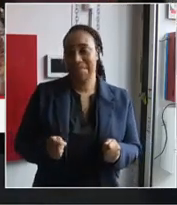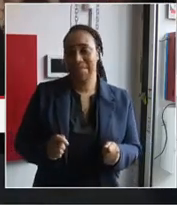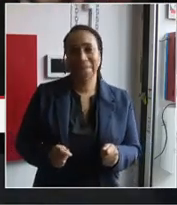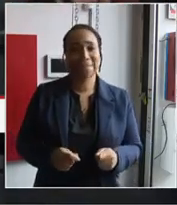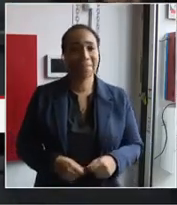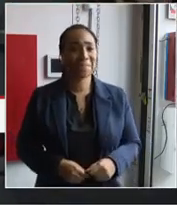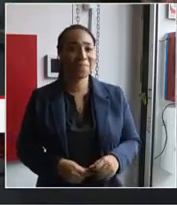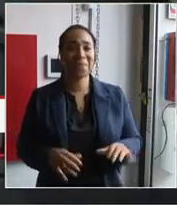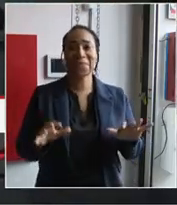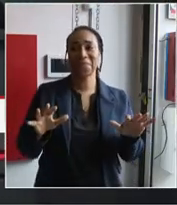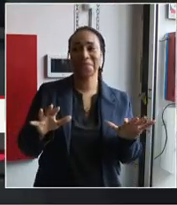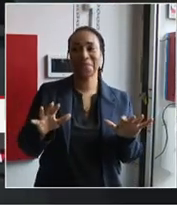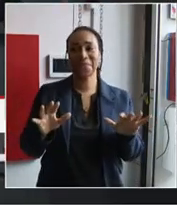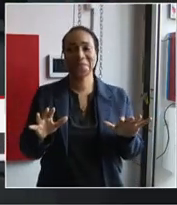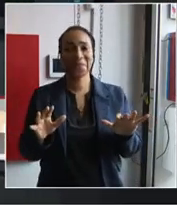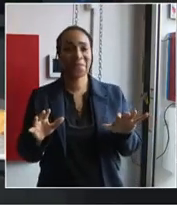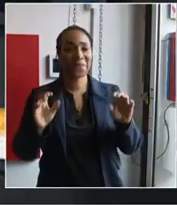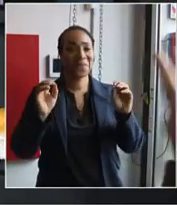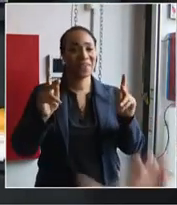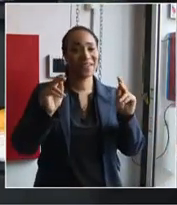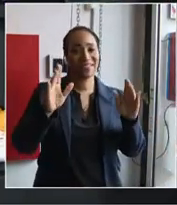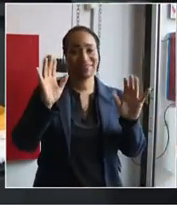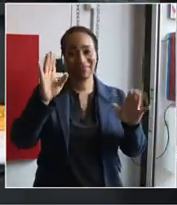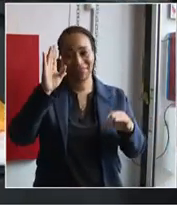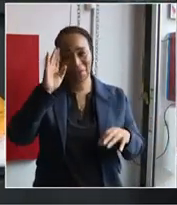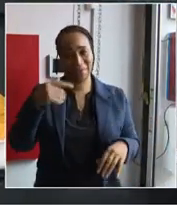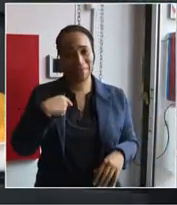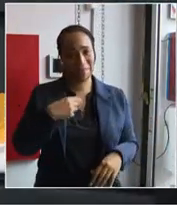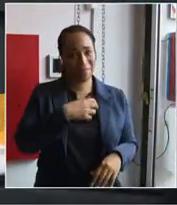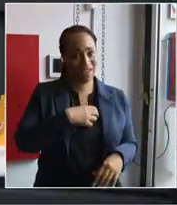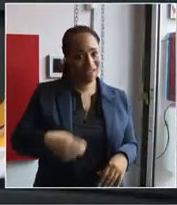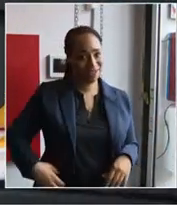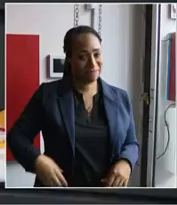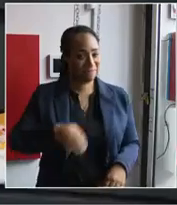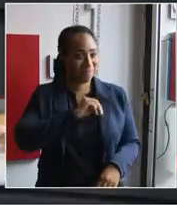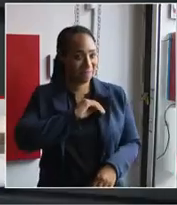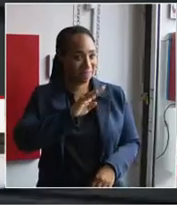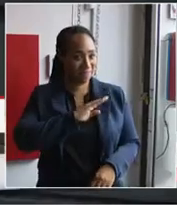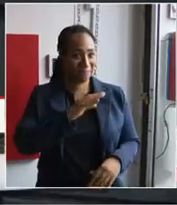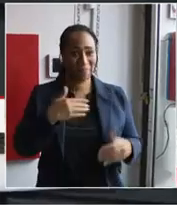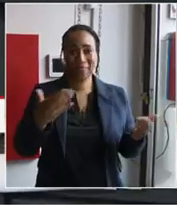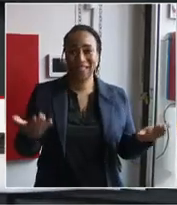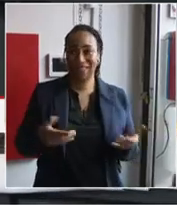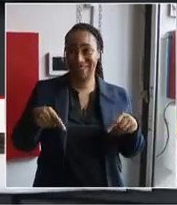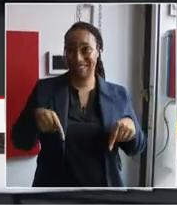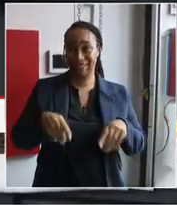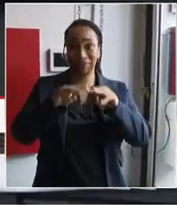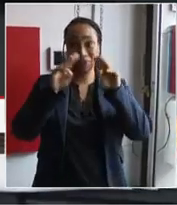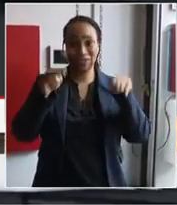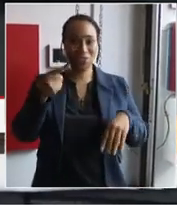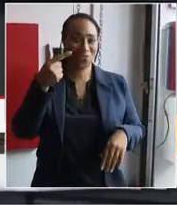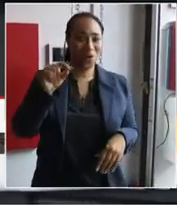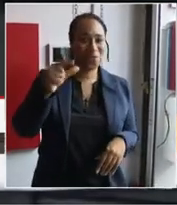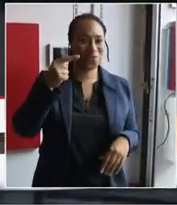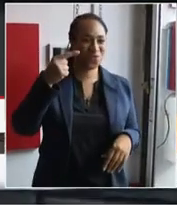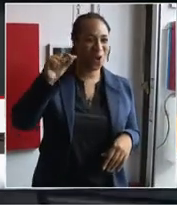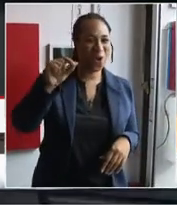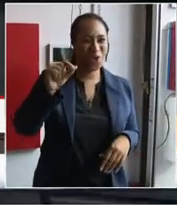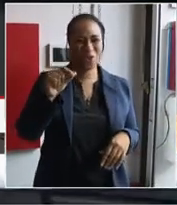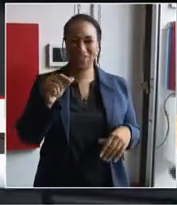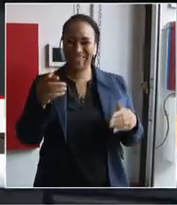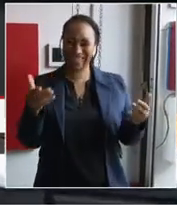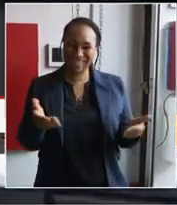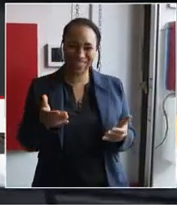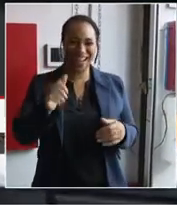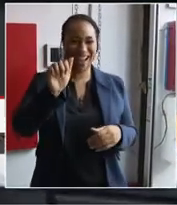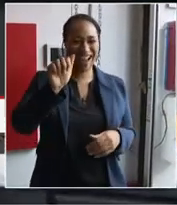Okay, good morning, everybody. I'm Muriel Bowser. We opened the Go-Go Museum in historic Anacostia today, and I'm